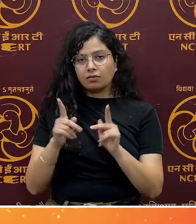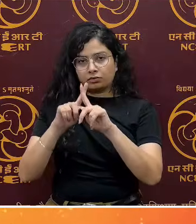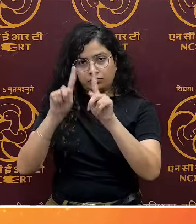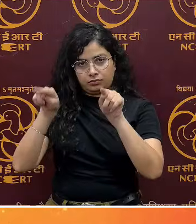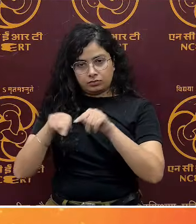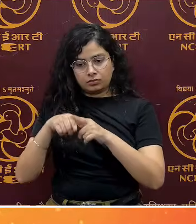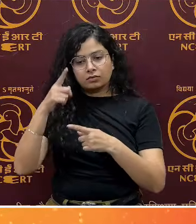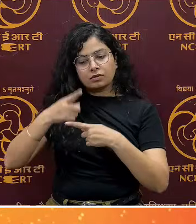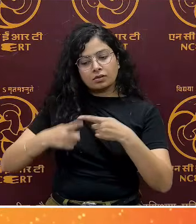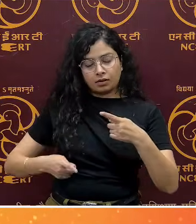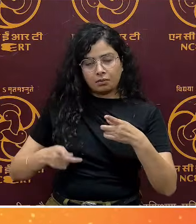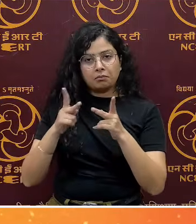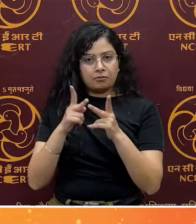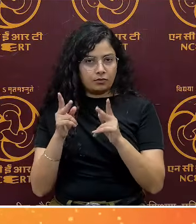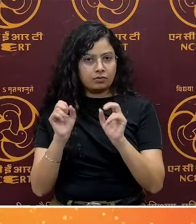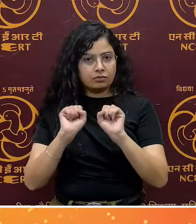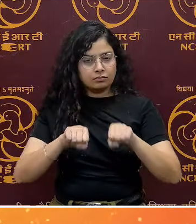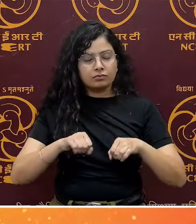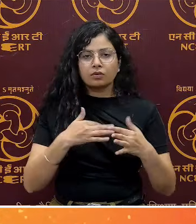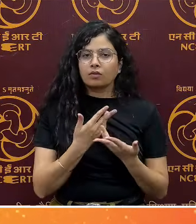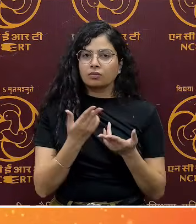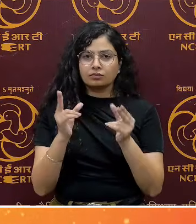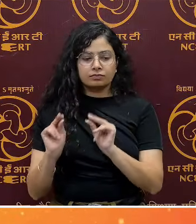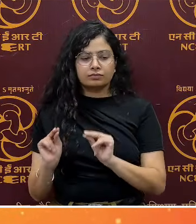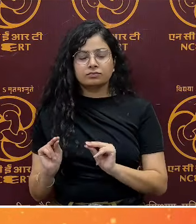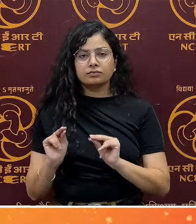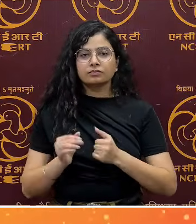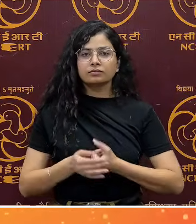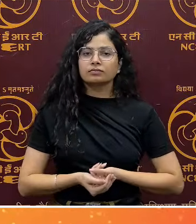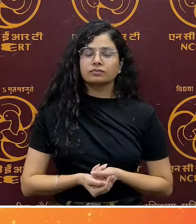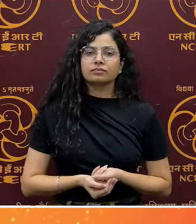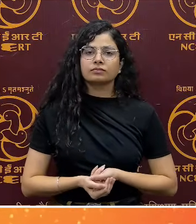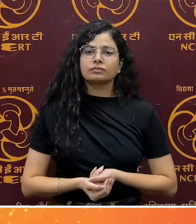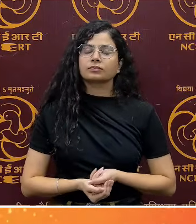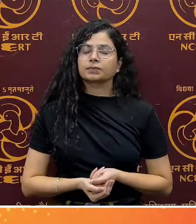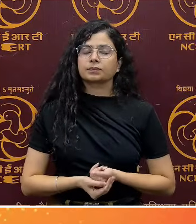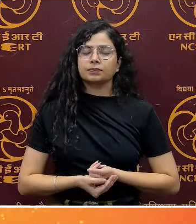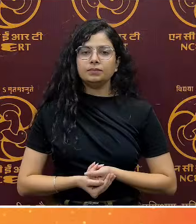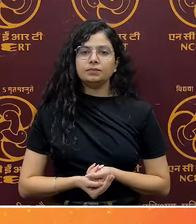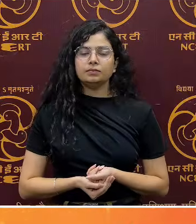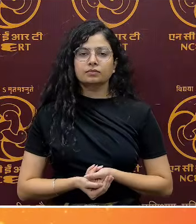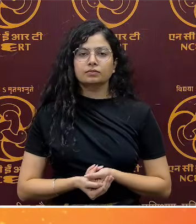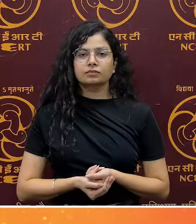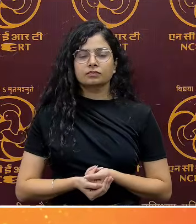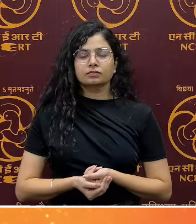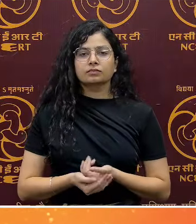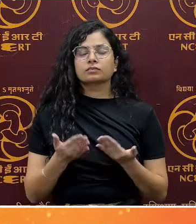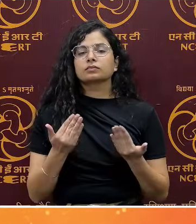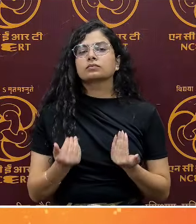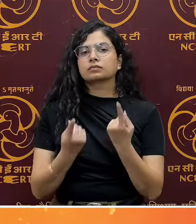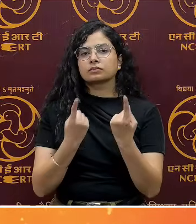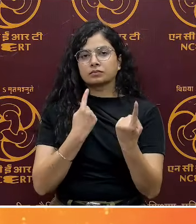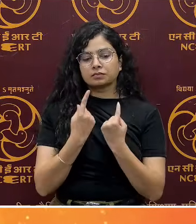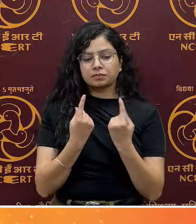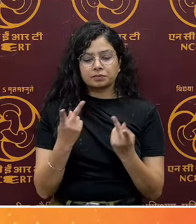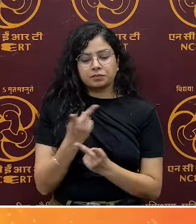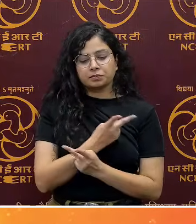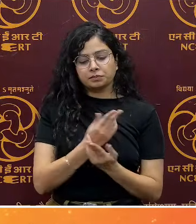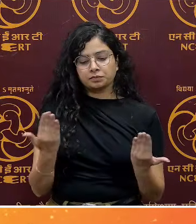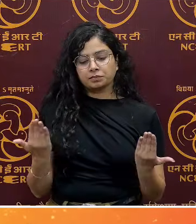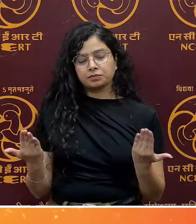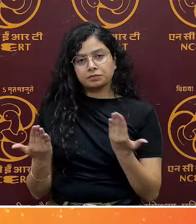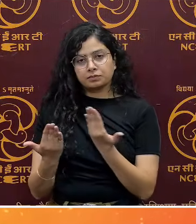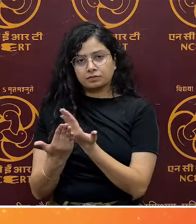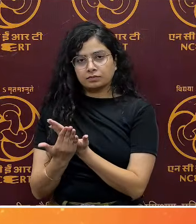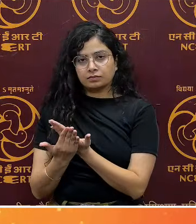not. It will get rotated, and we will check it by merging on the